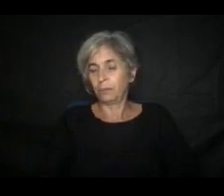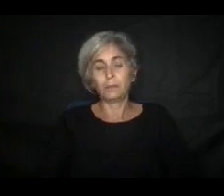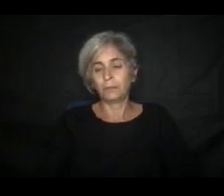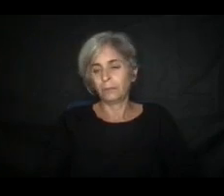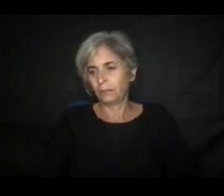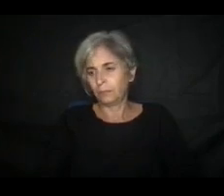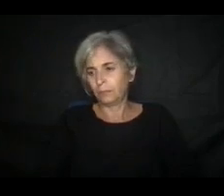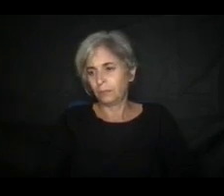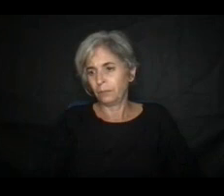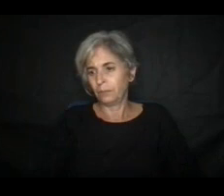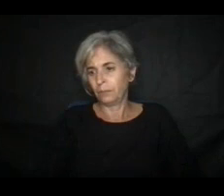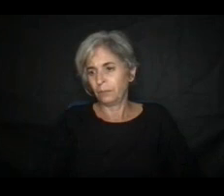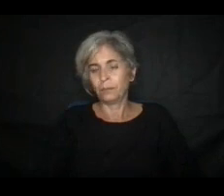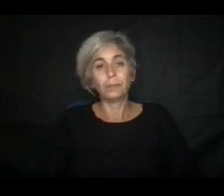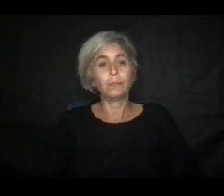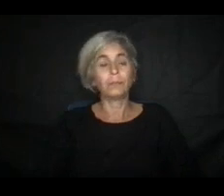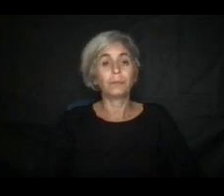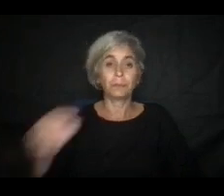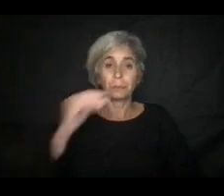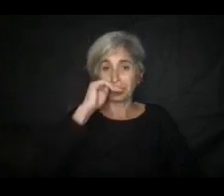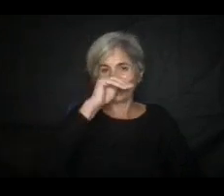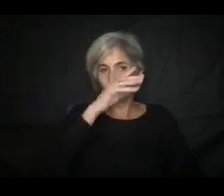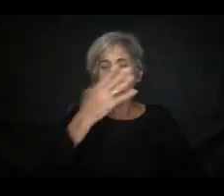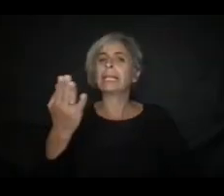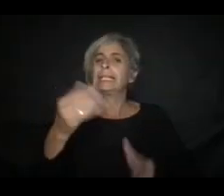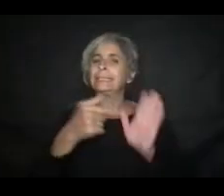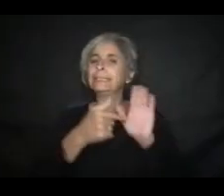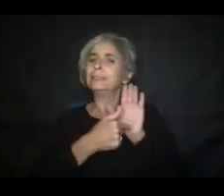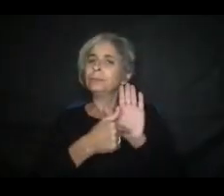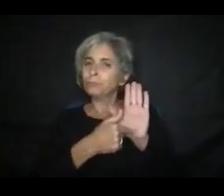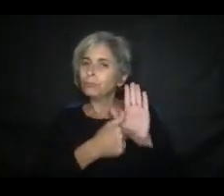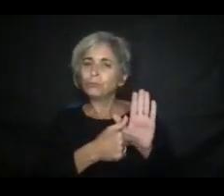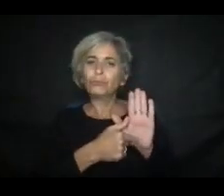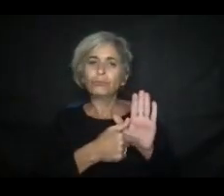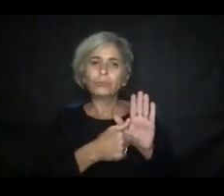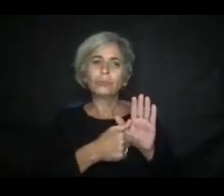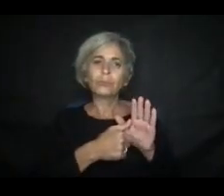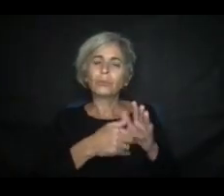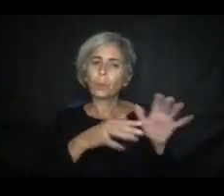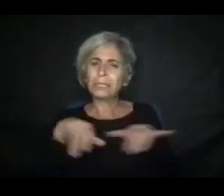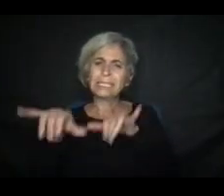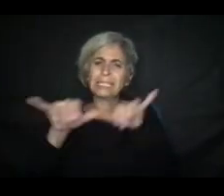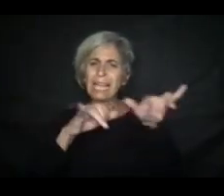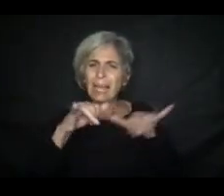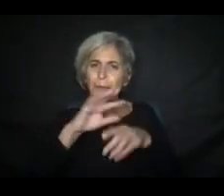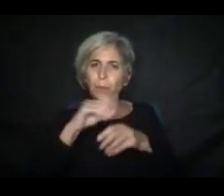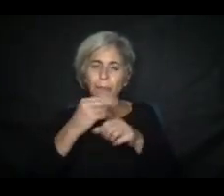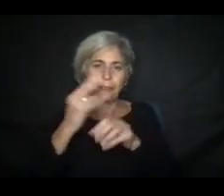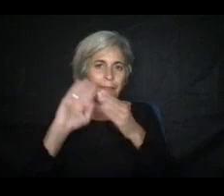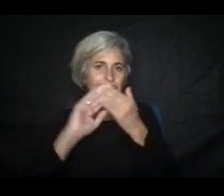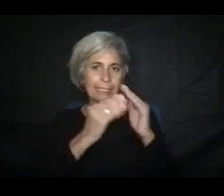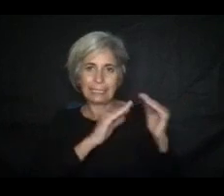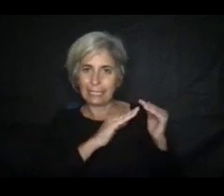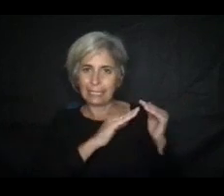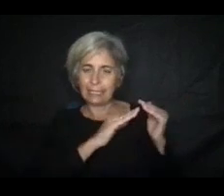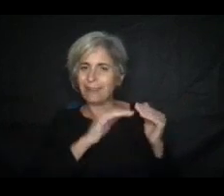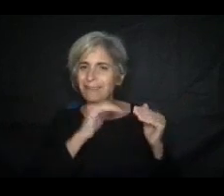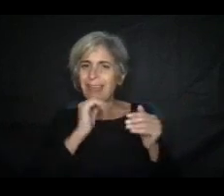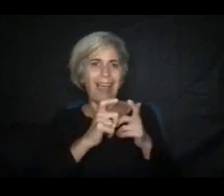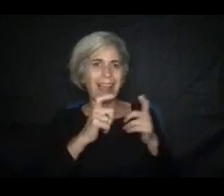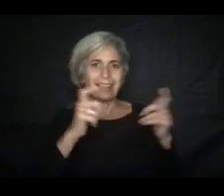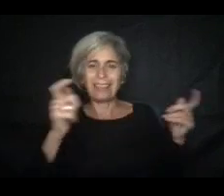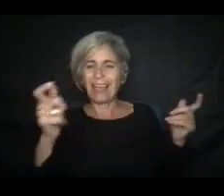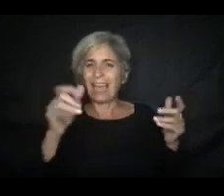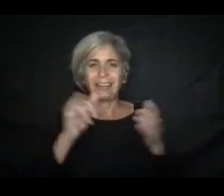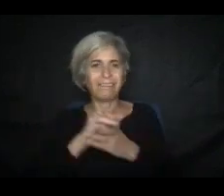includes a number of uses that are fairly common within the city. One of which, and there's not a whole lot of industrial land in the city,